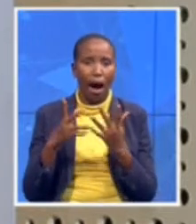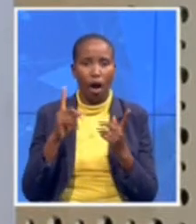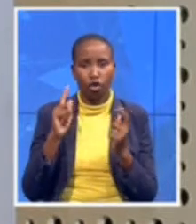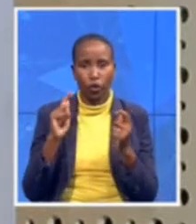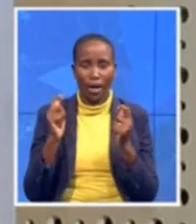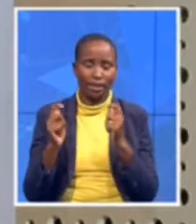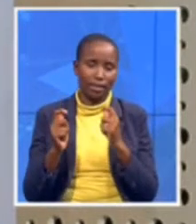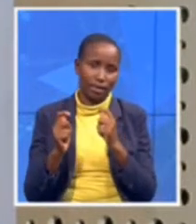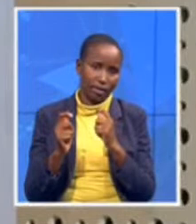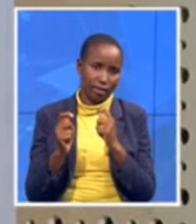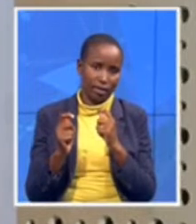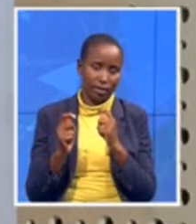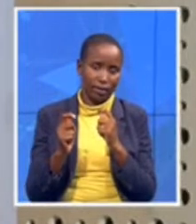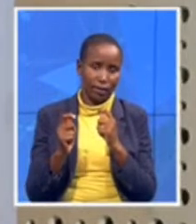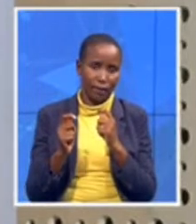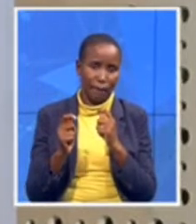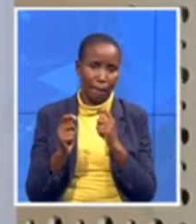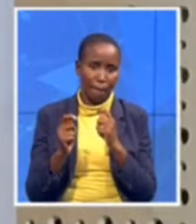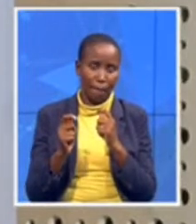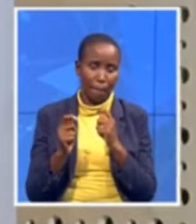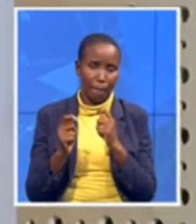most importantly, to clarify